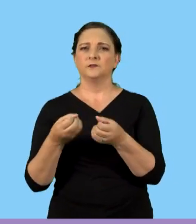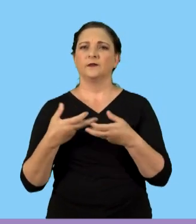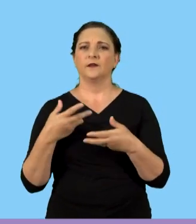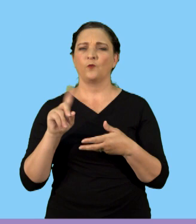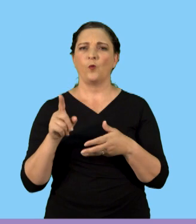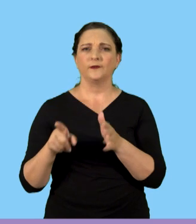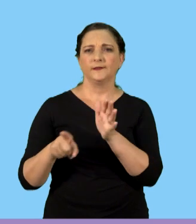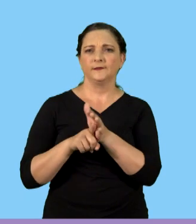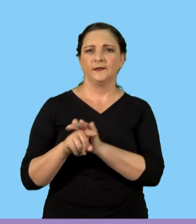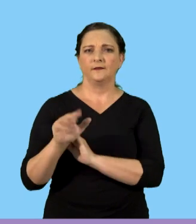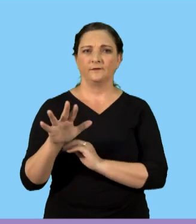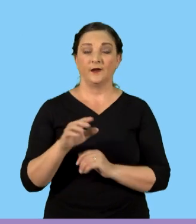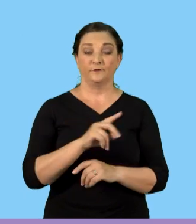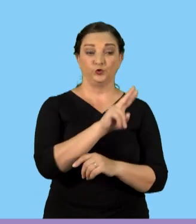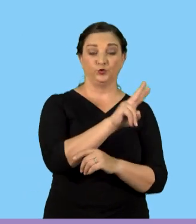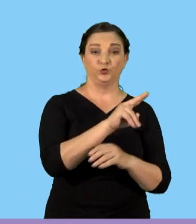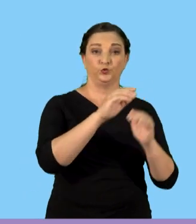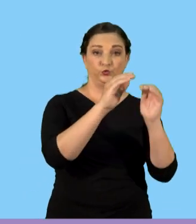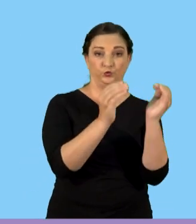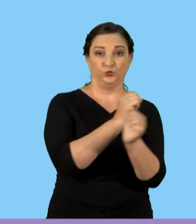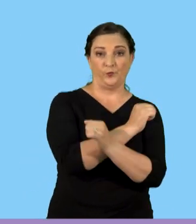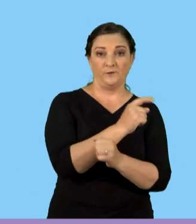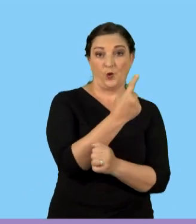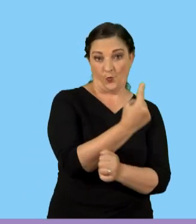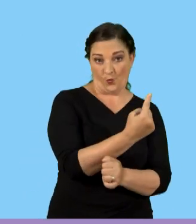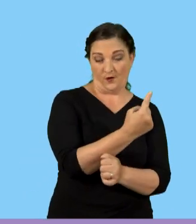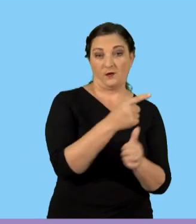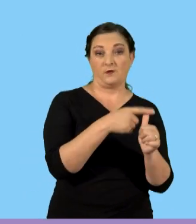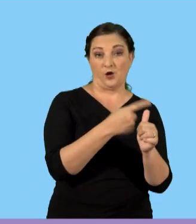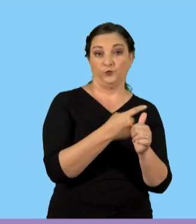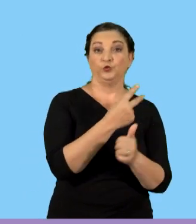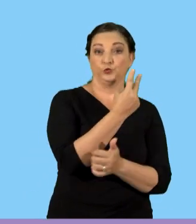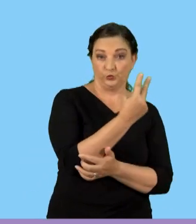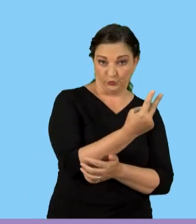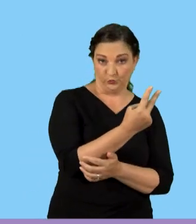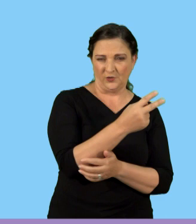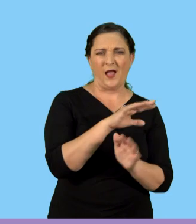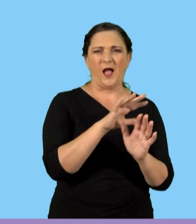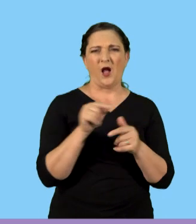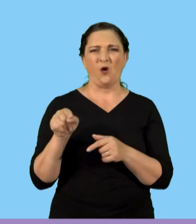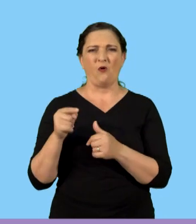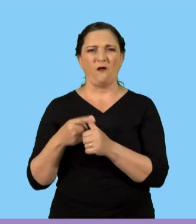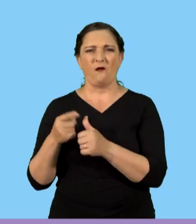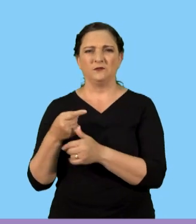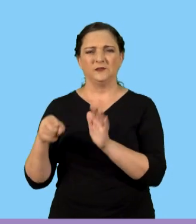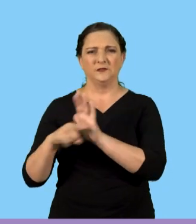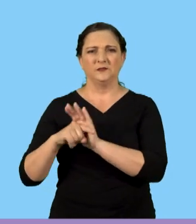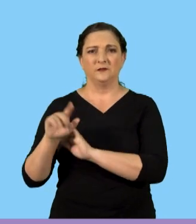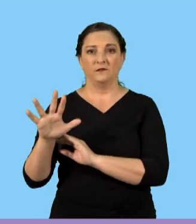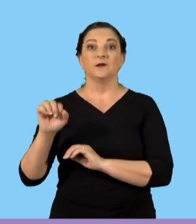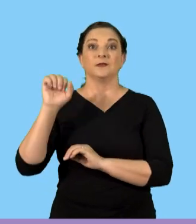negative 5? So 2 multiplied by 1 is 2, and how do we get to negative 5? Yes, we are going